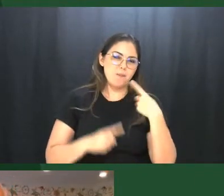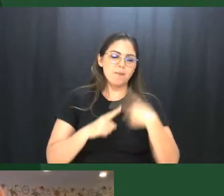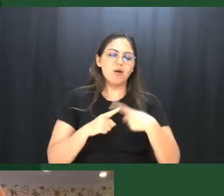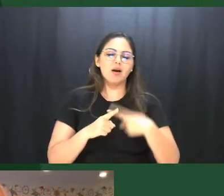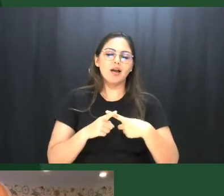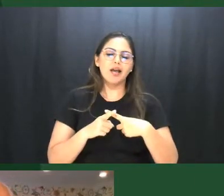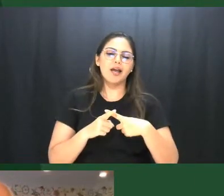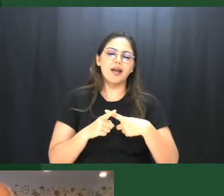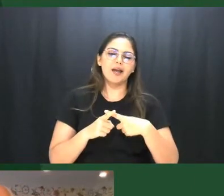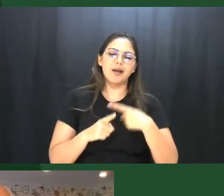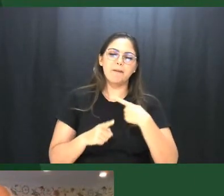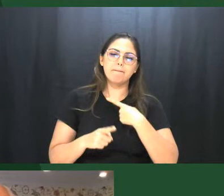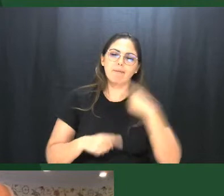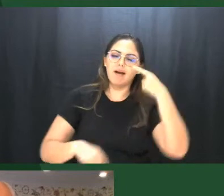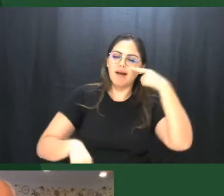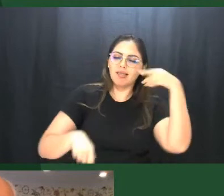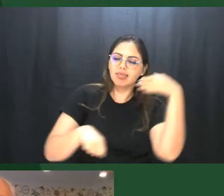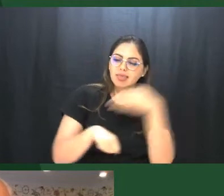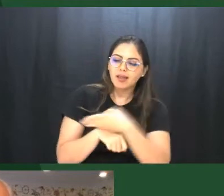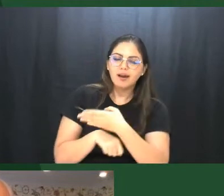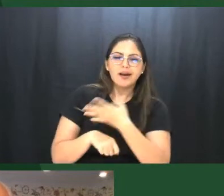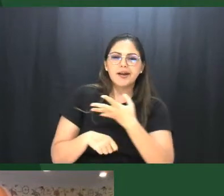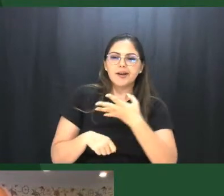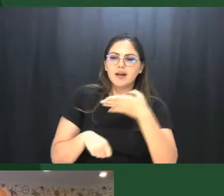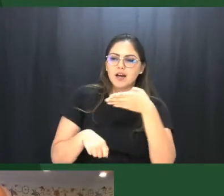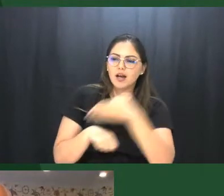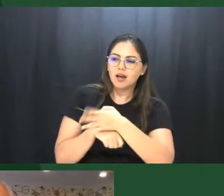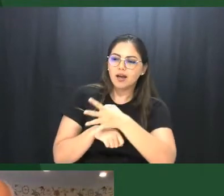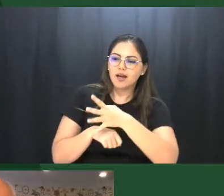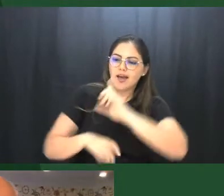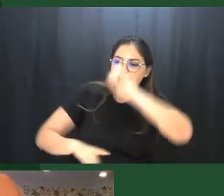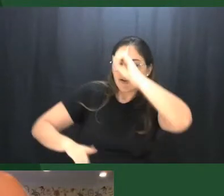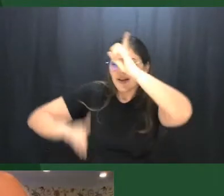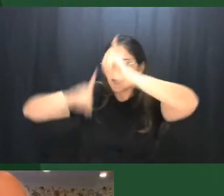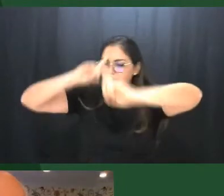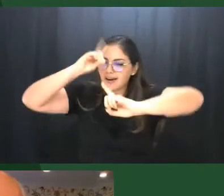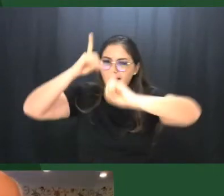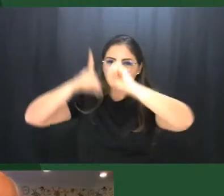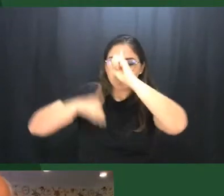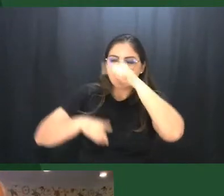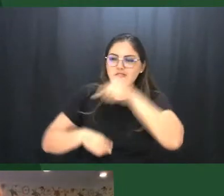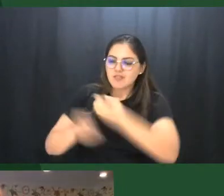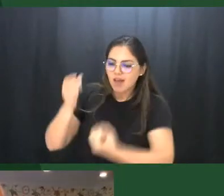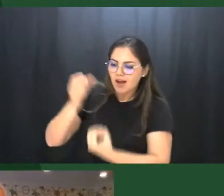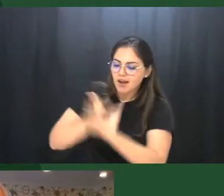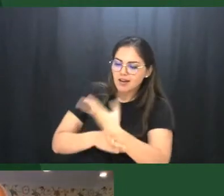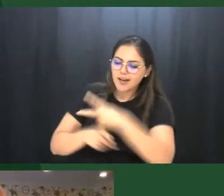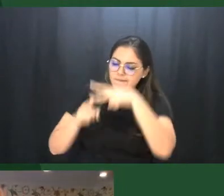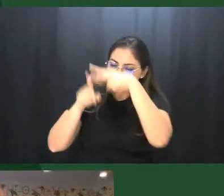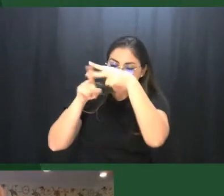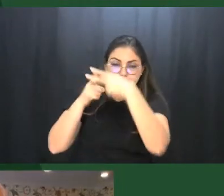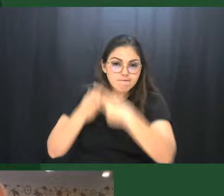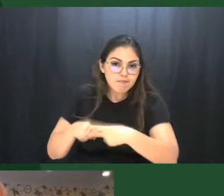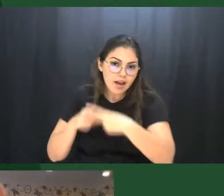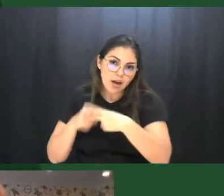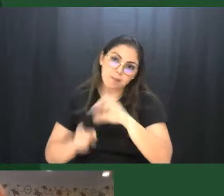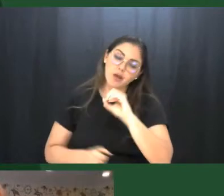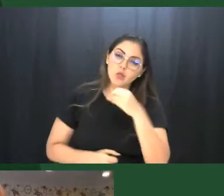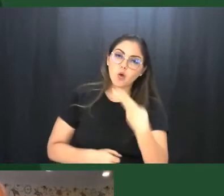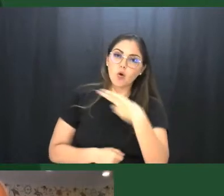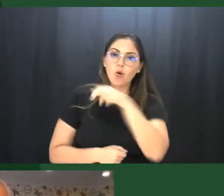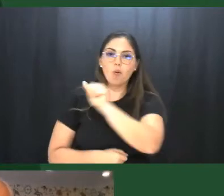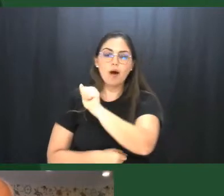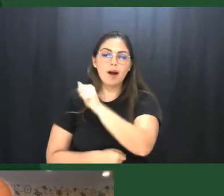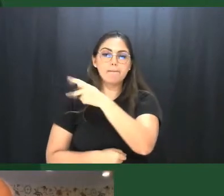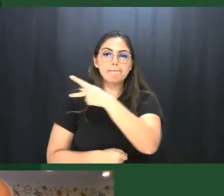difficult at any point. And so unless you can decompose what you mean by originality, it will